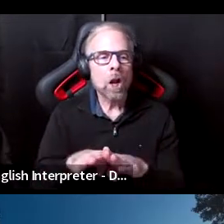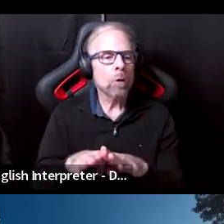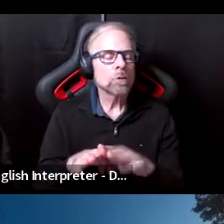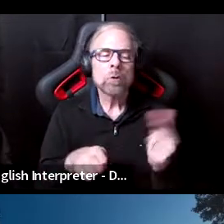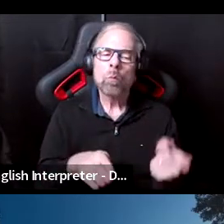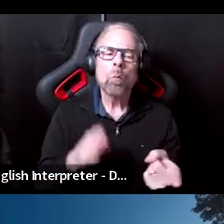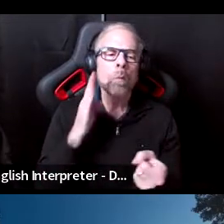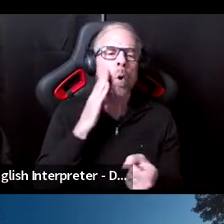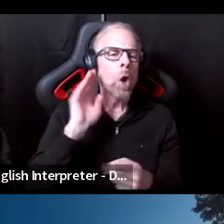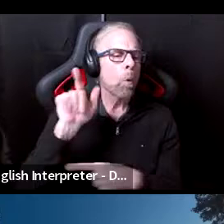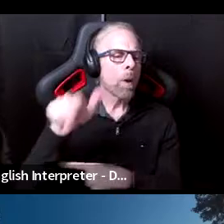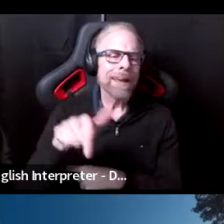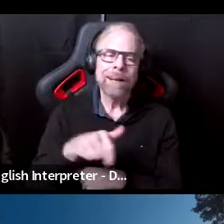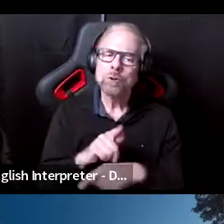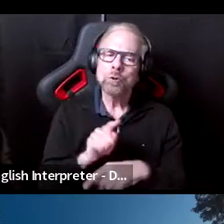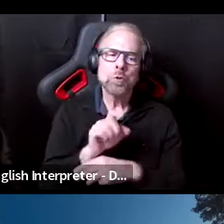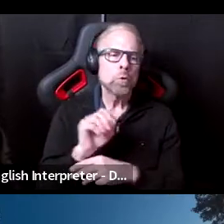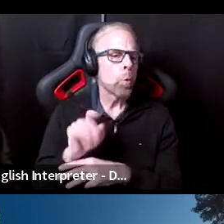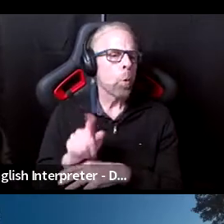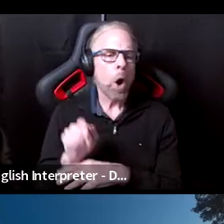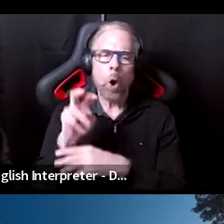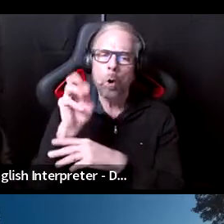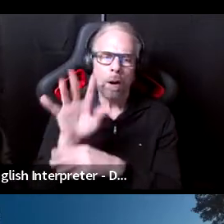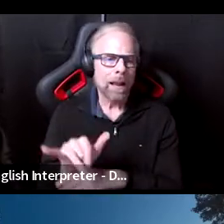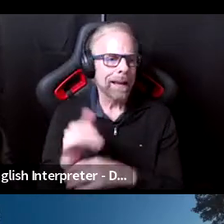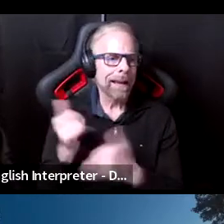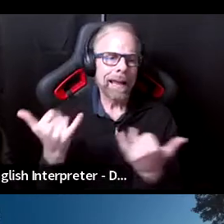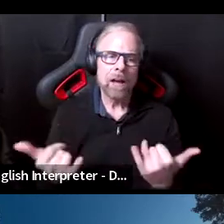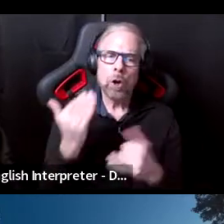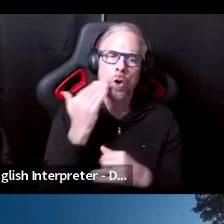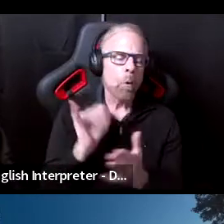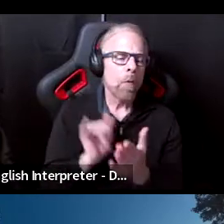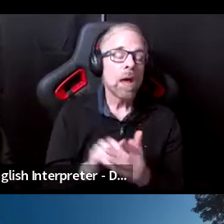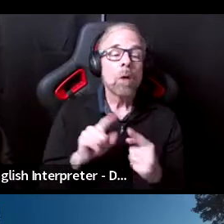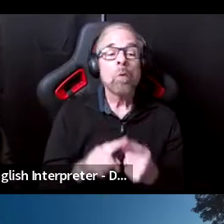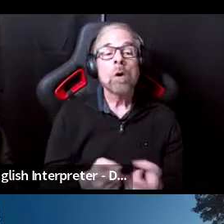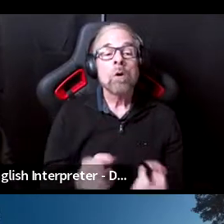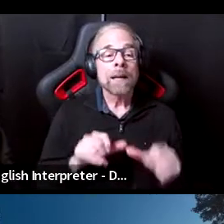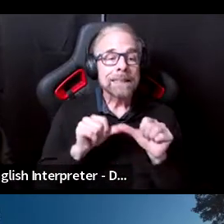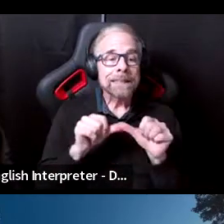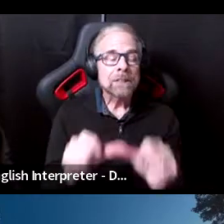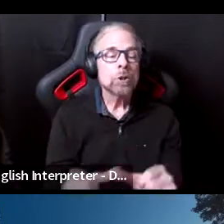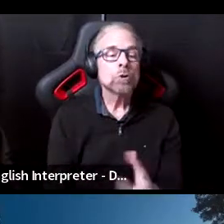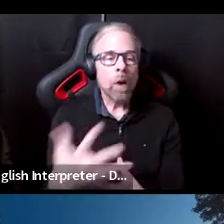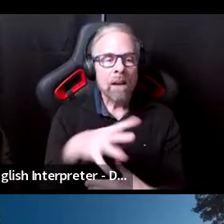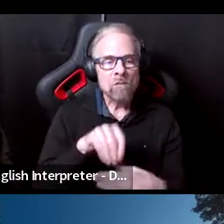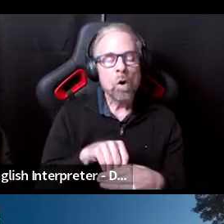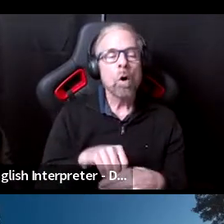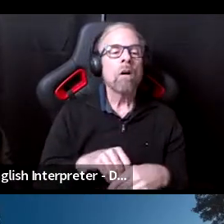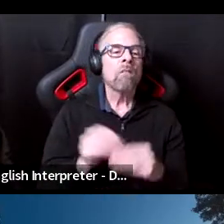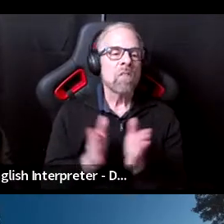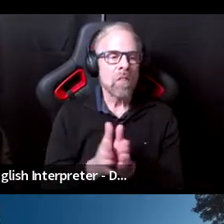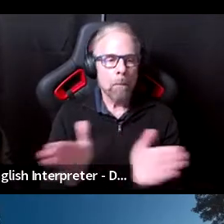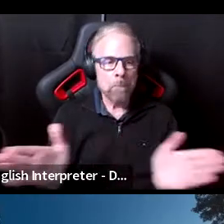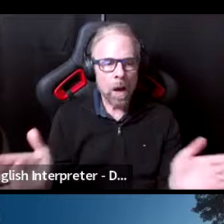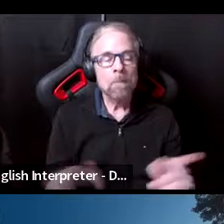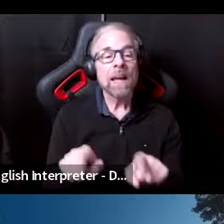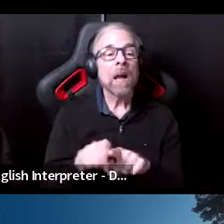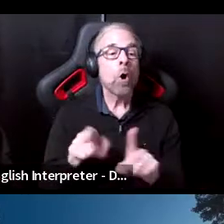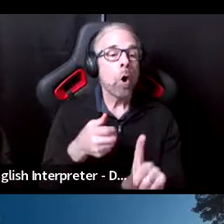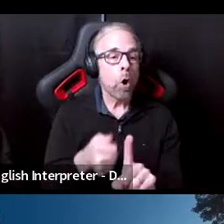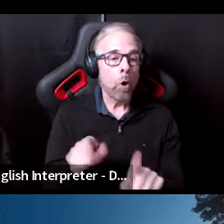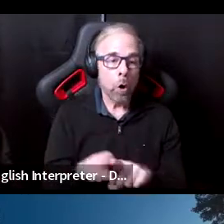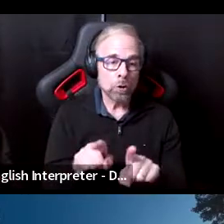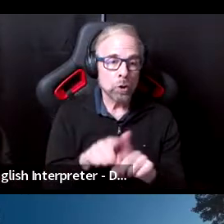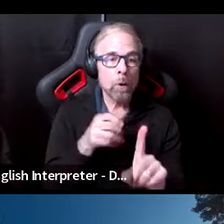right now. There's a lot that has to play out. We're going to continue to engage the public and impacted properties so that we communicate those impacts.